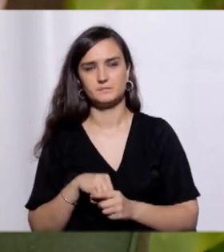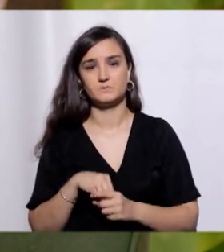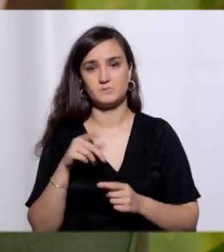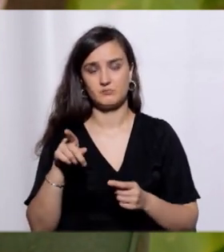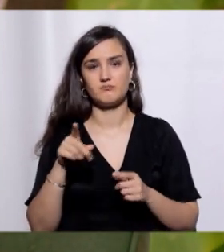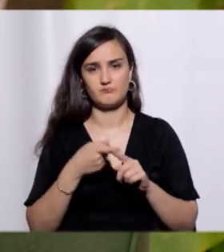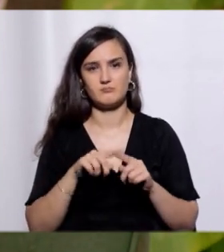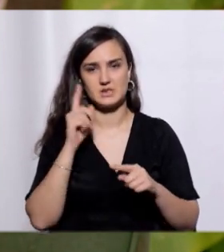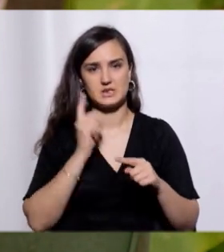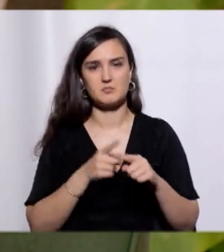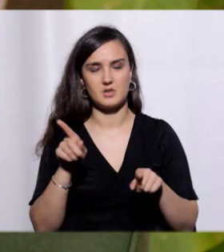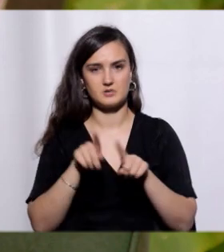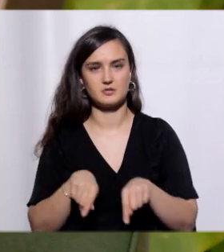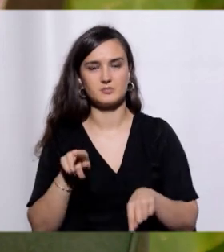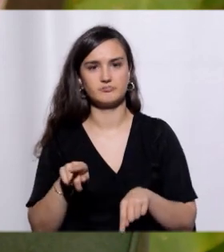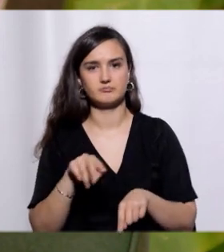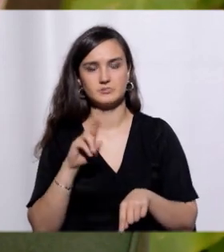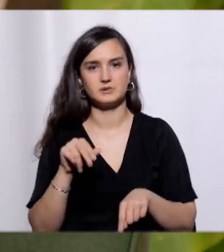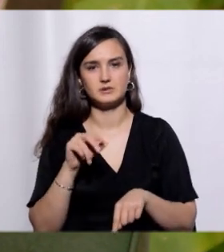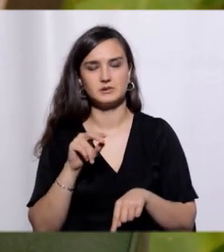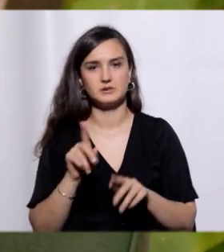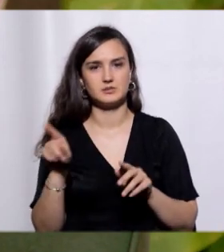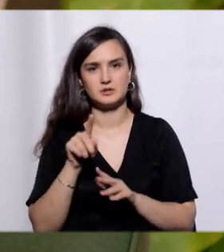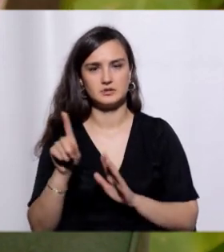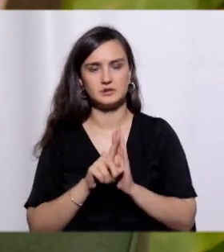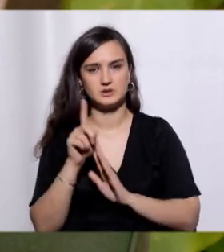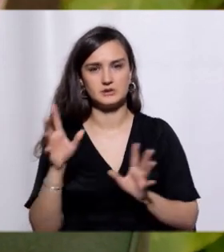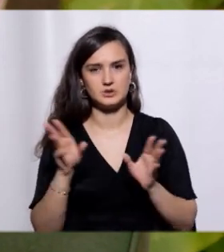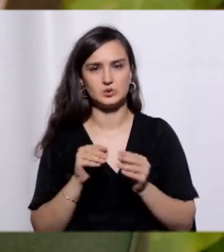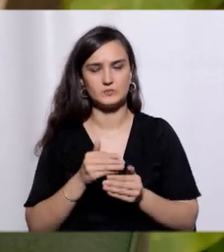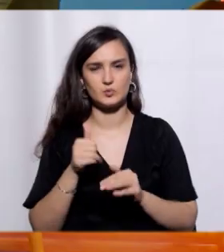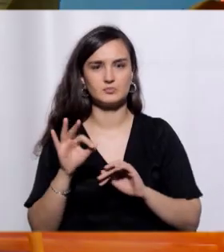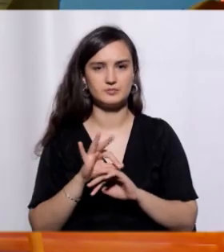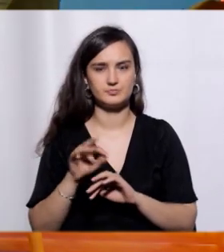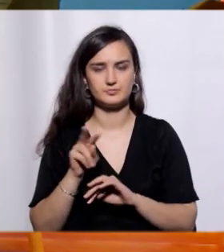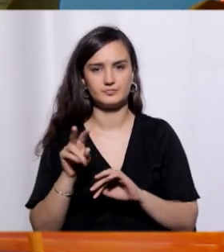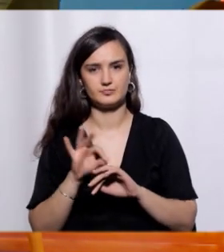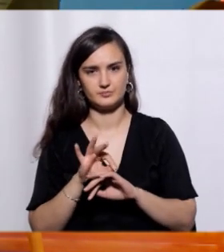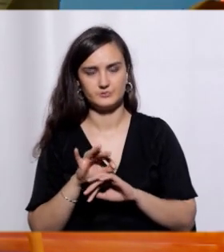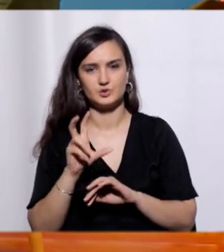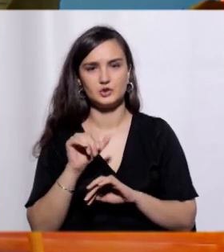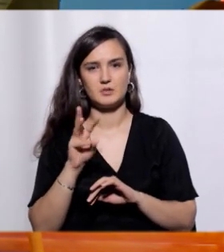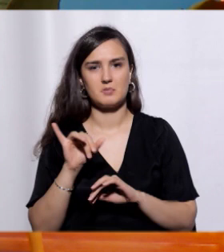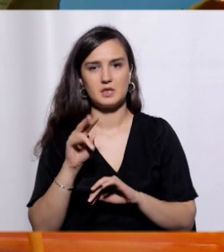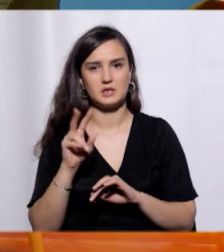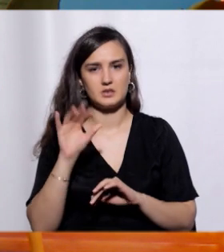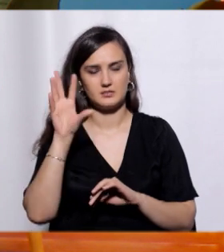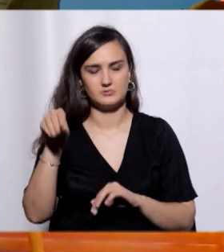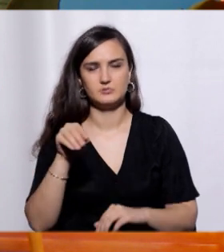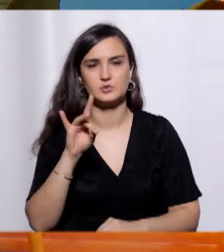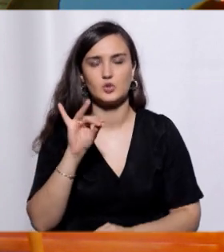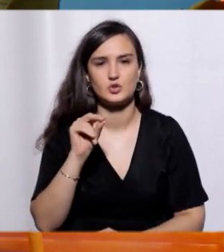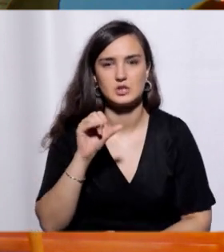this Bertha's brother. So they started living as a husband and wife in Jamaica. So